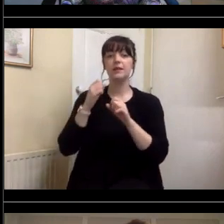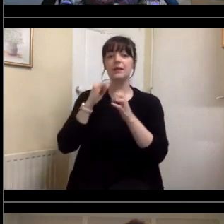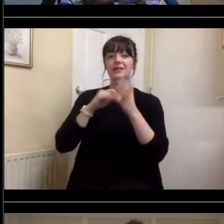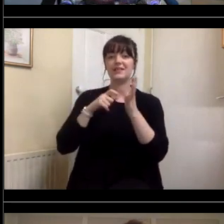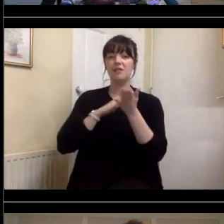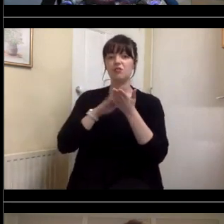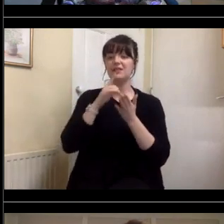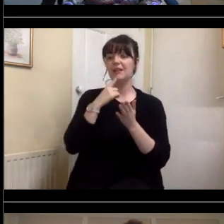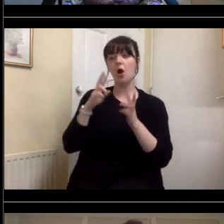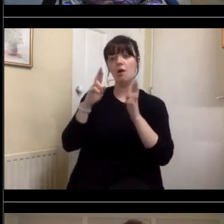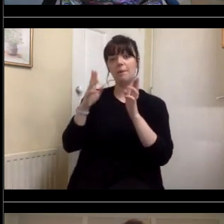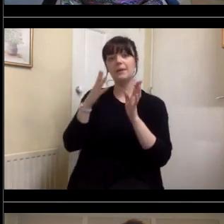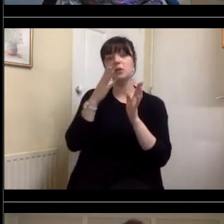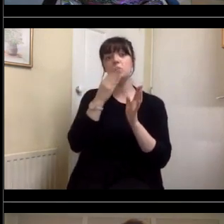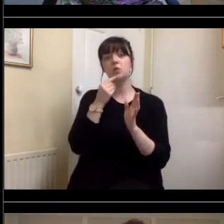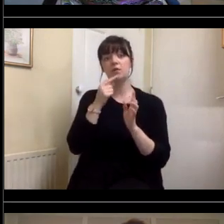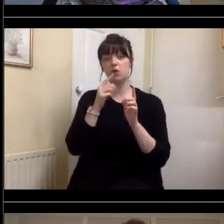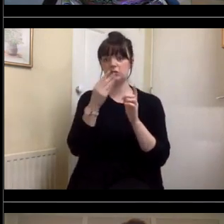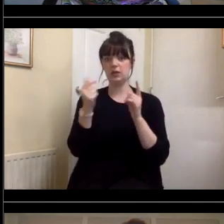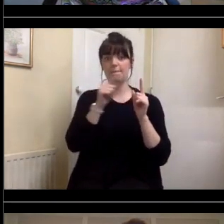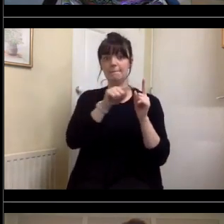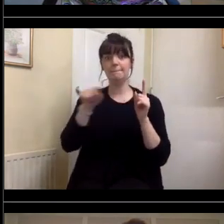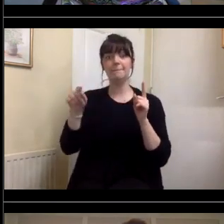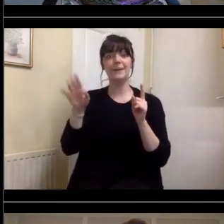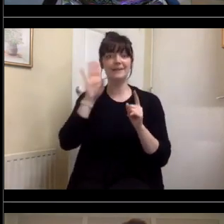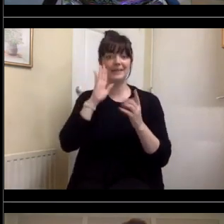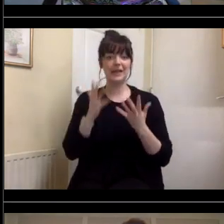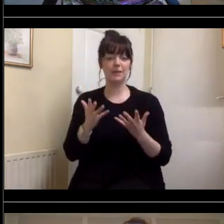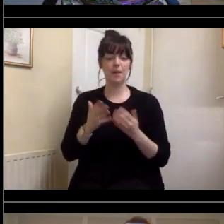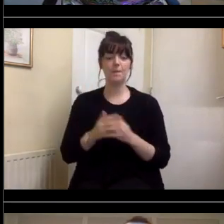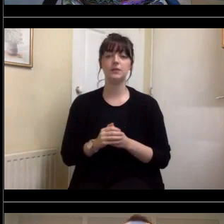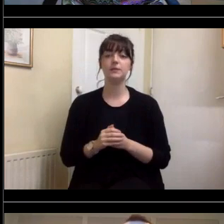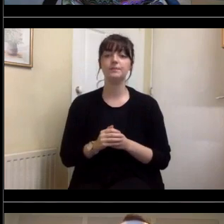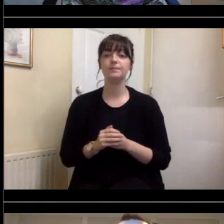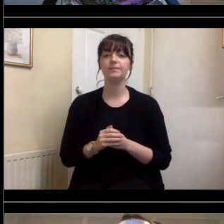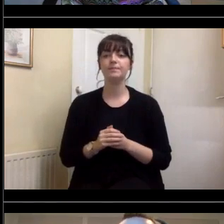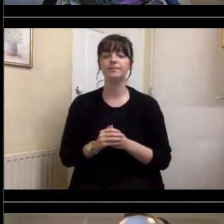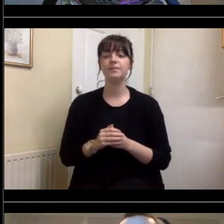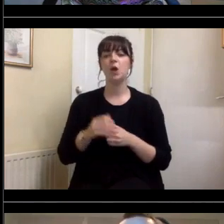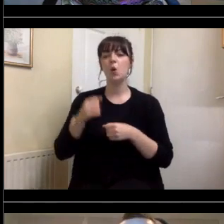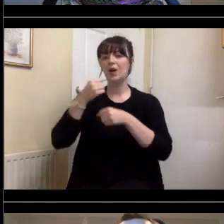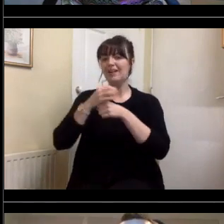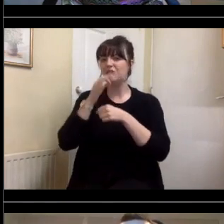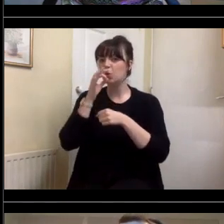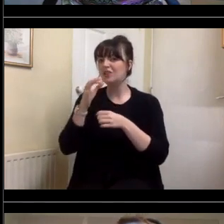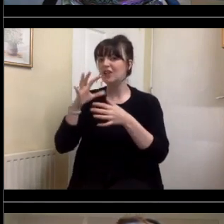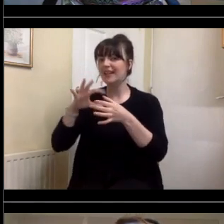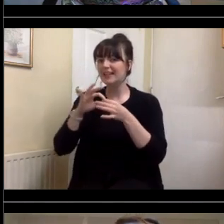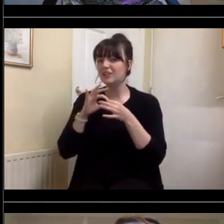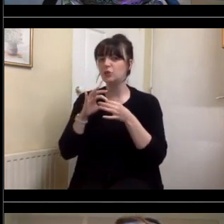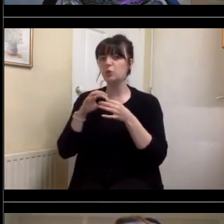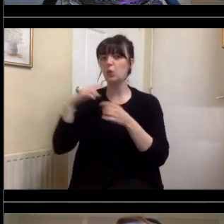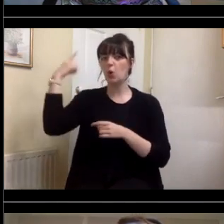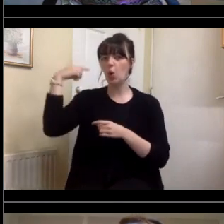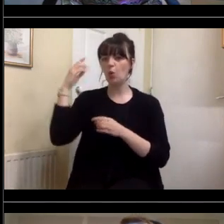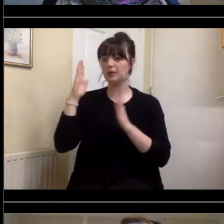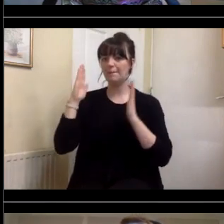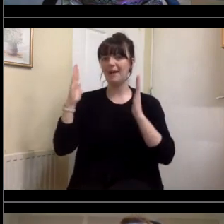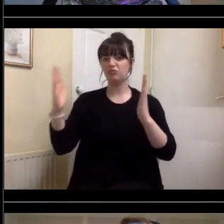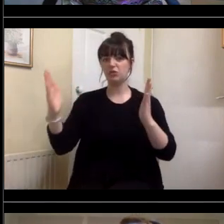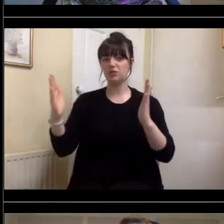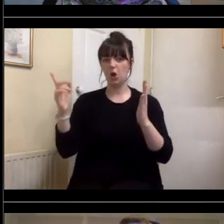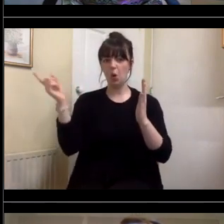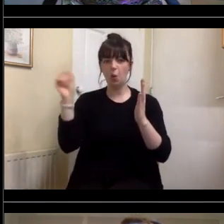listeners. Gary, I think this next question is probably for you. It's about noise barriers. What will the proposed noise barriers